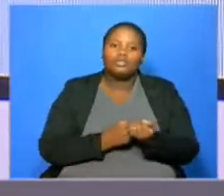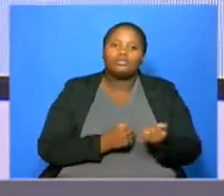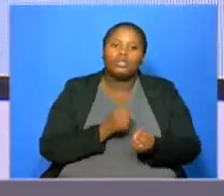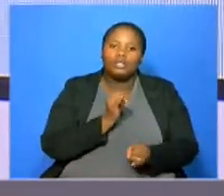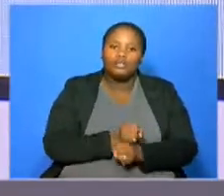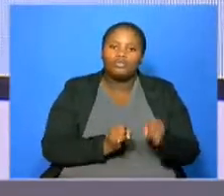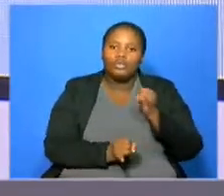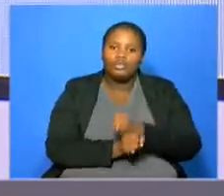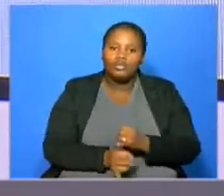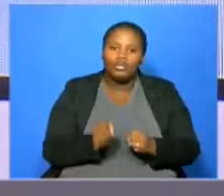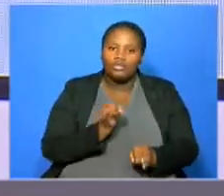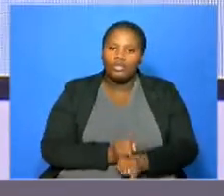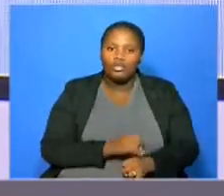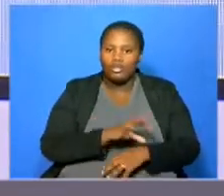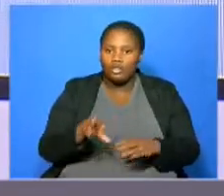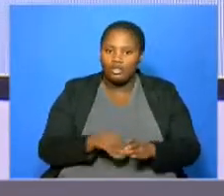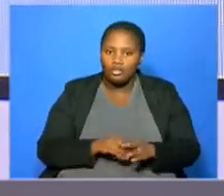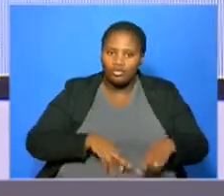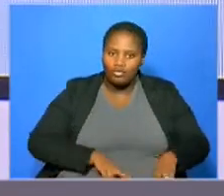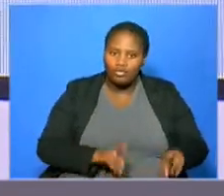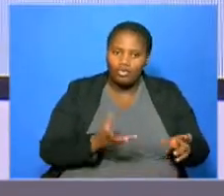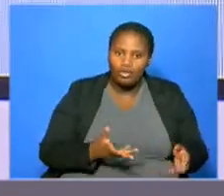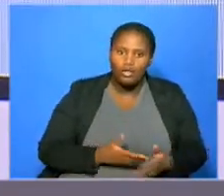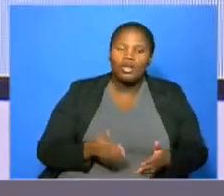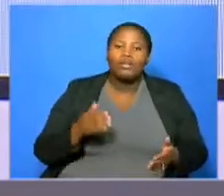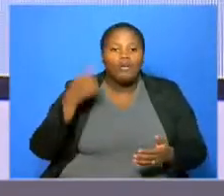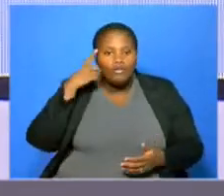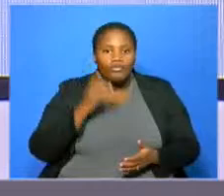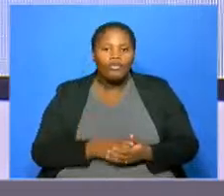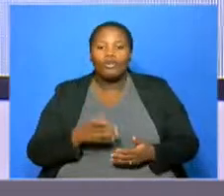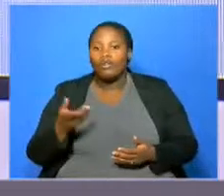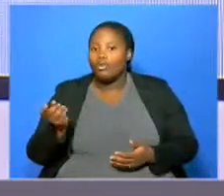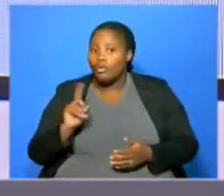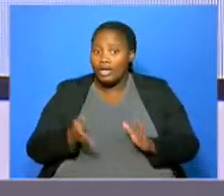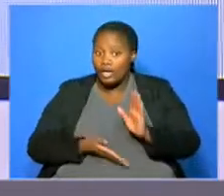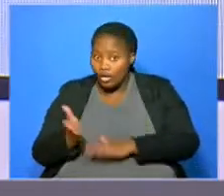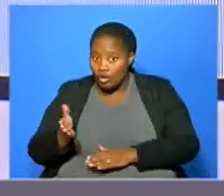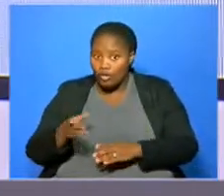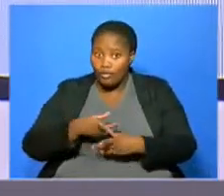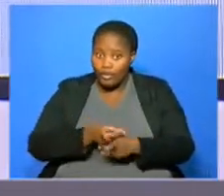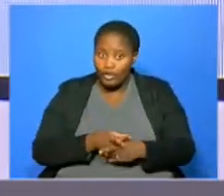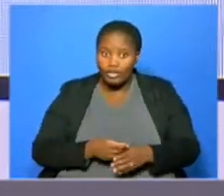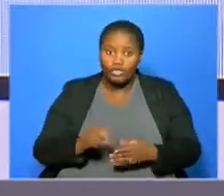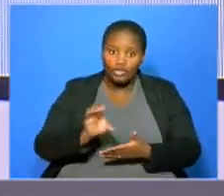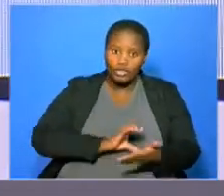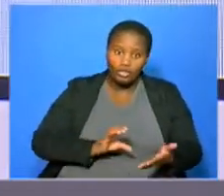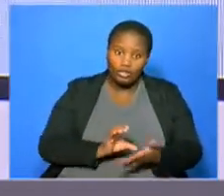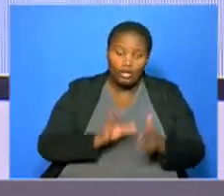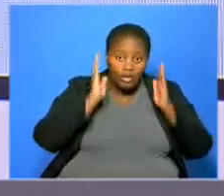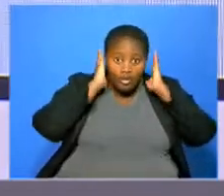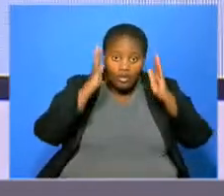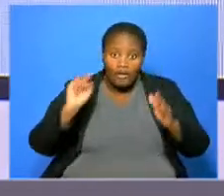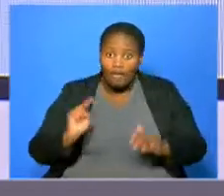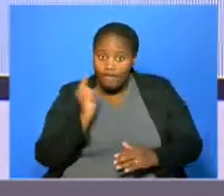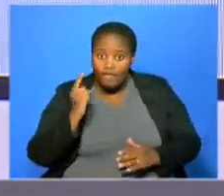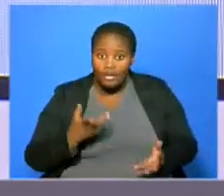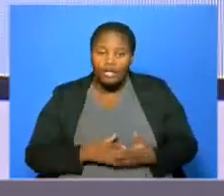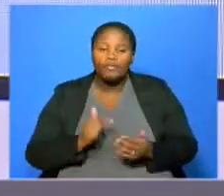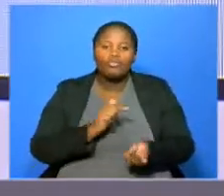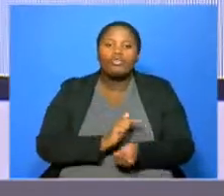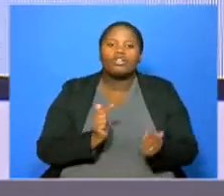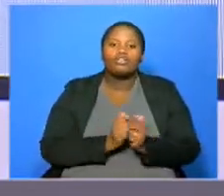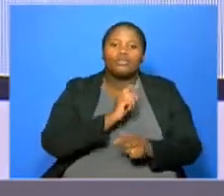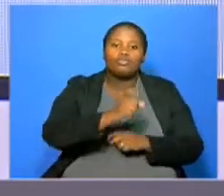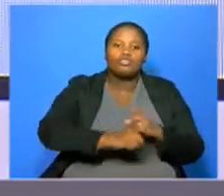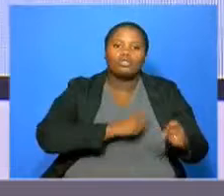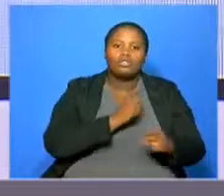infrastructure, including access roads to production centers, will be prioritized to transform the